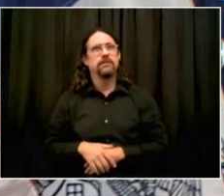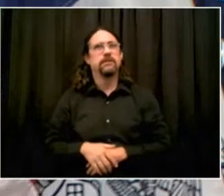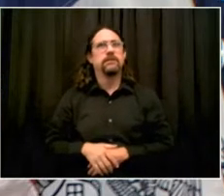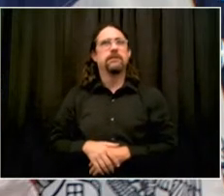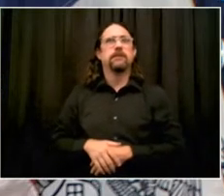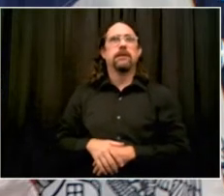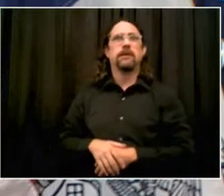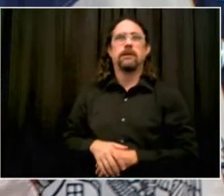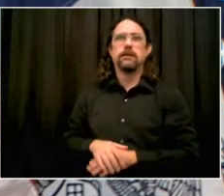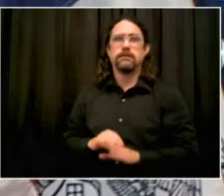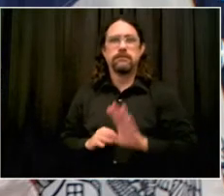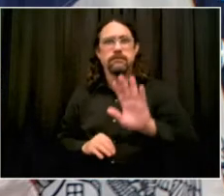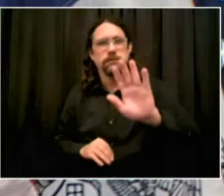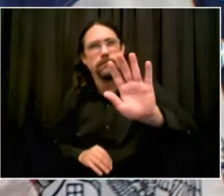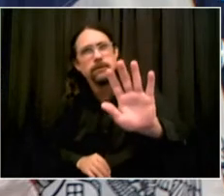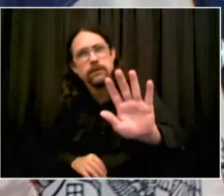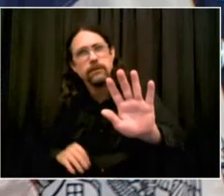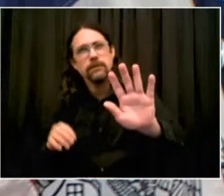has.